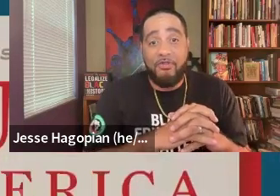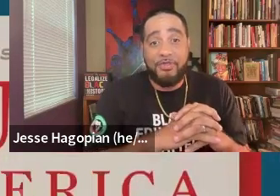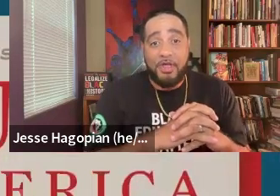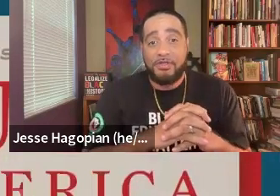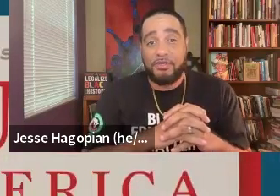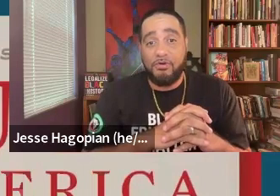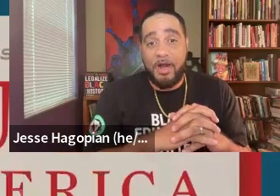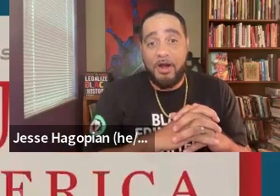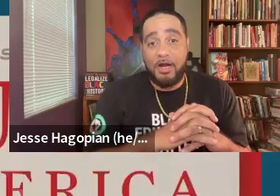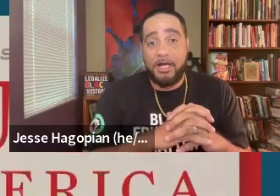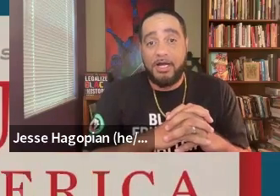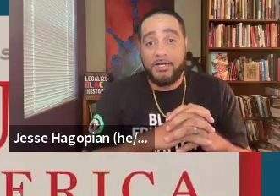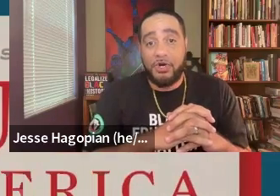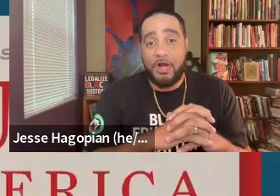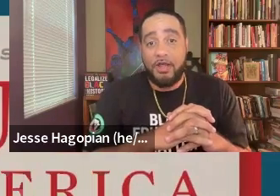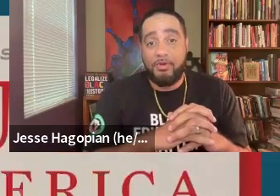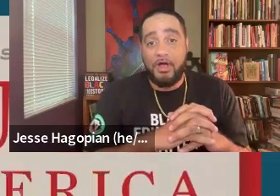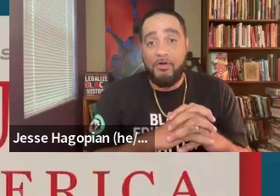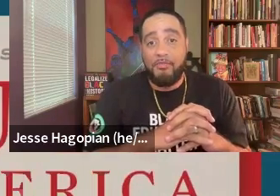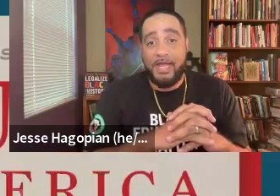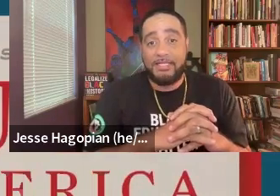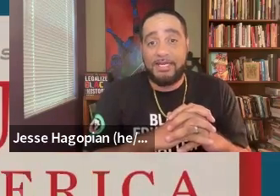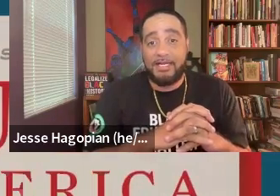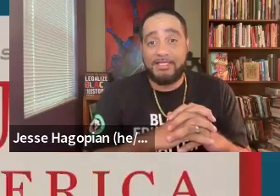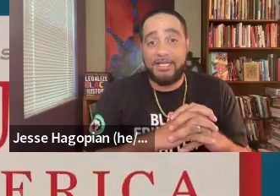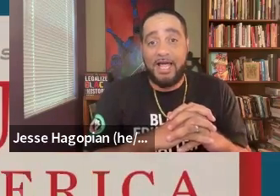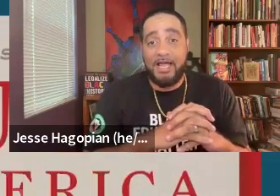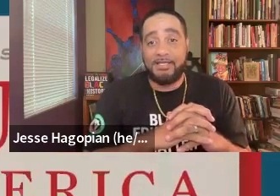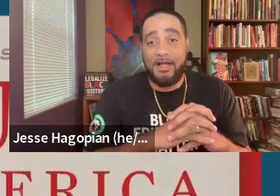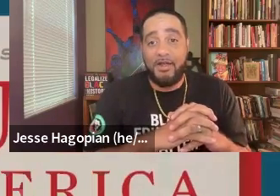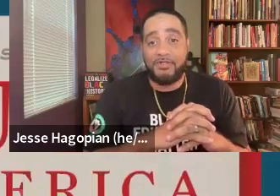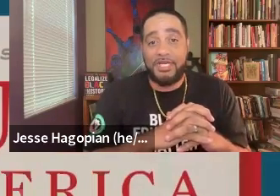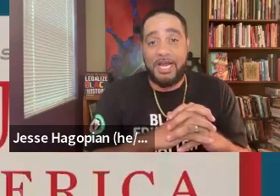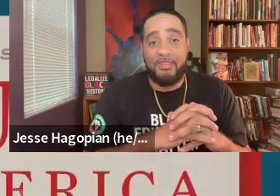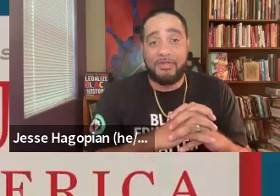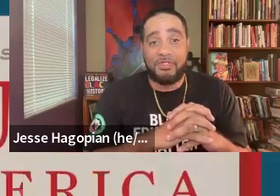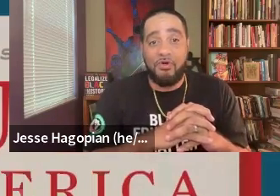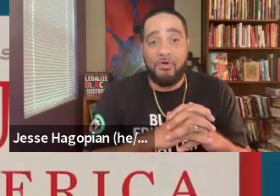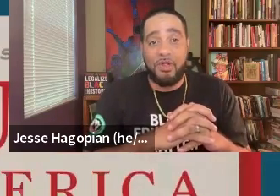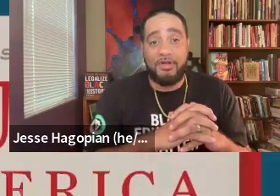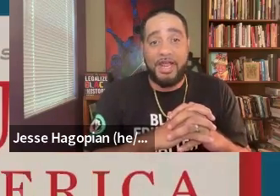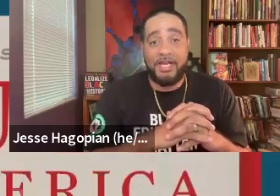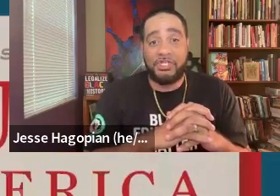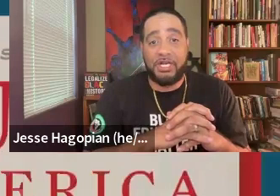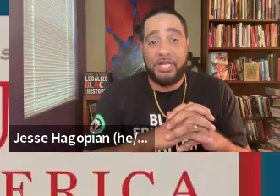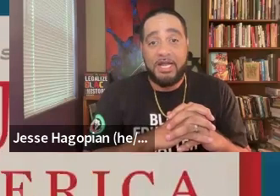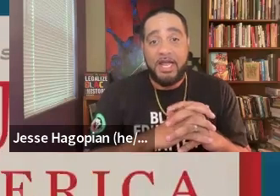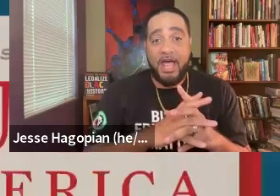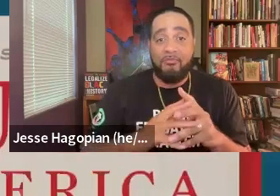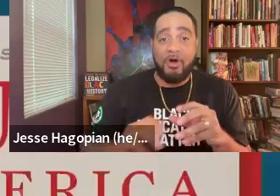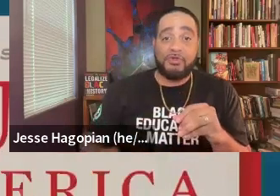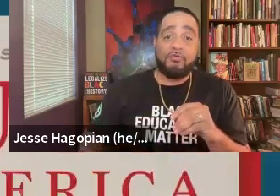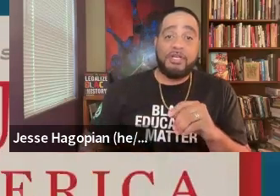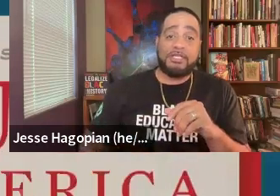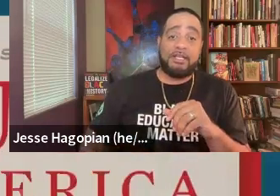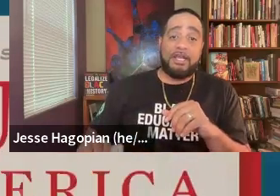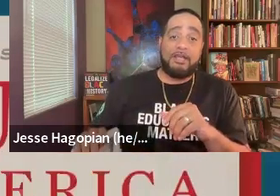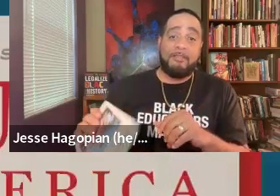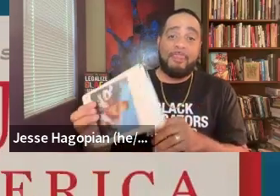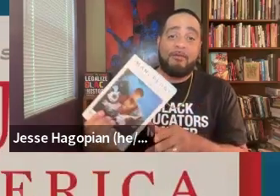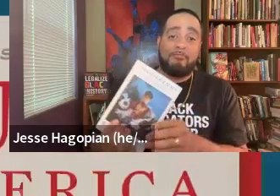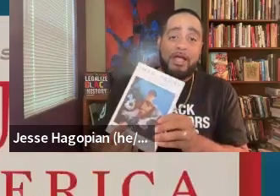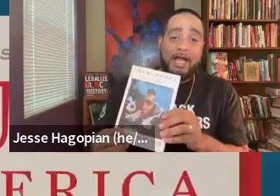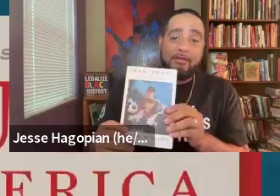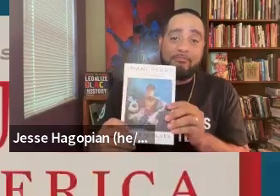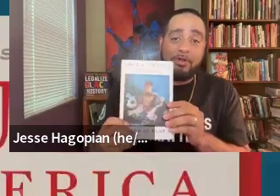Nonfiction, South to America, A Journey Below the Mason-Dixon Line to Understand the Soul of a Nation, and most